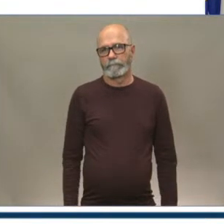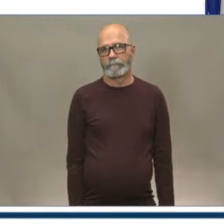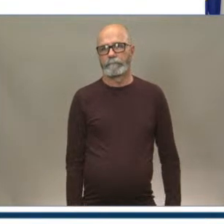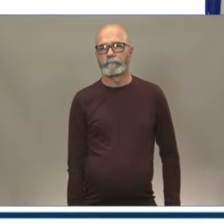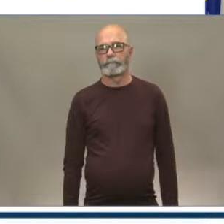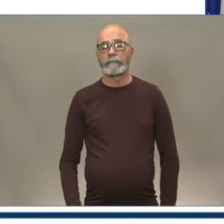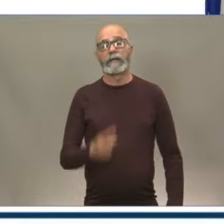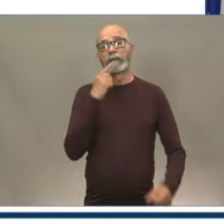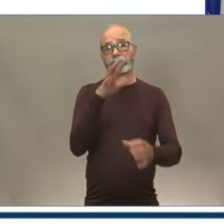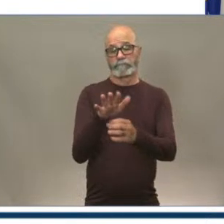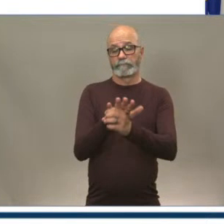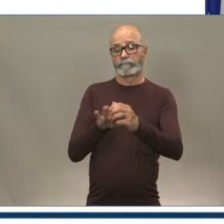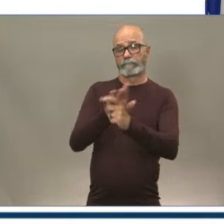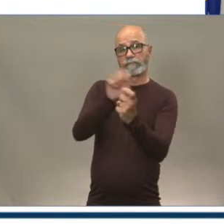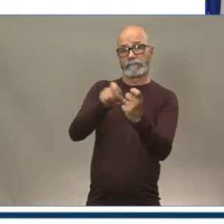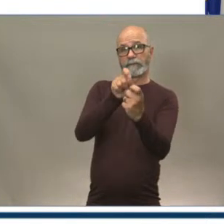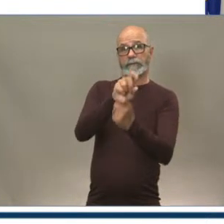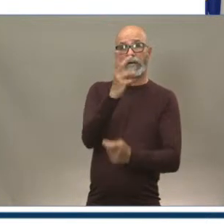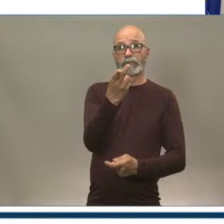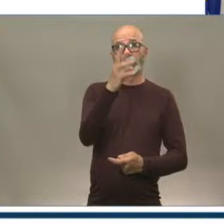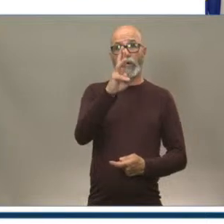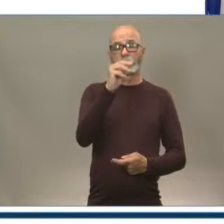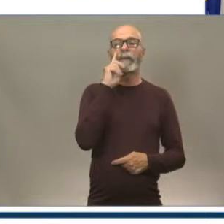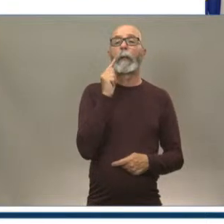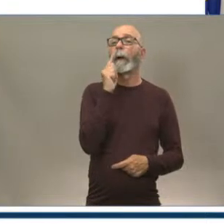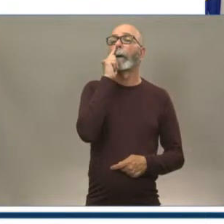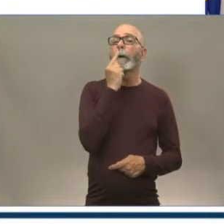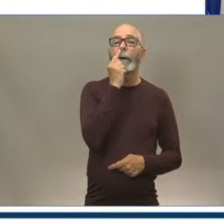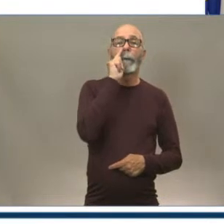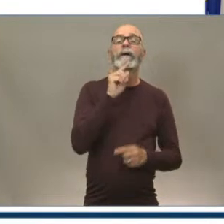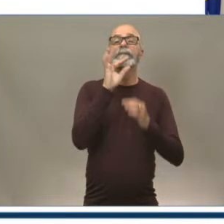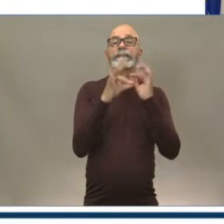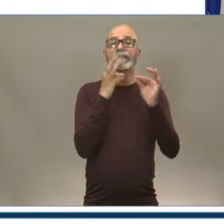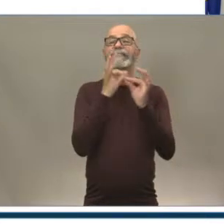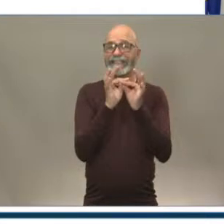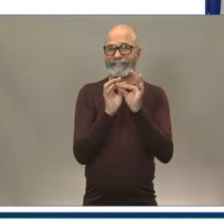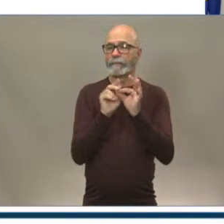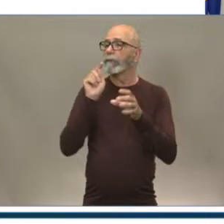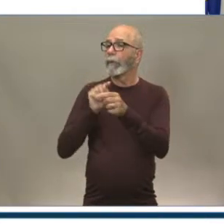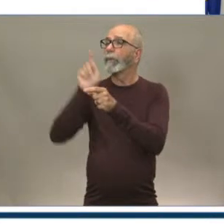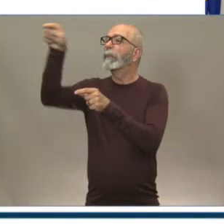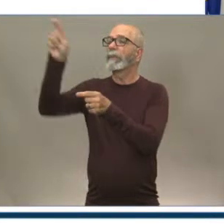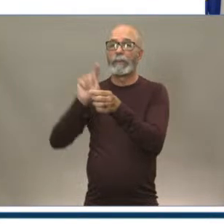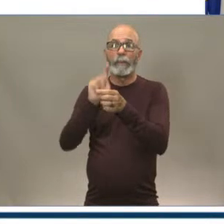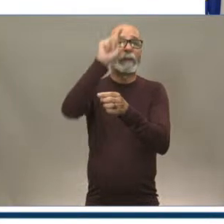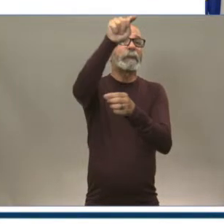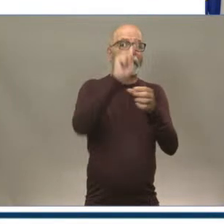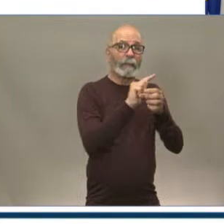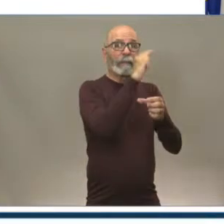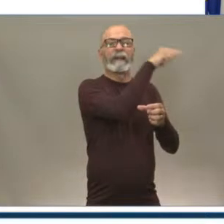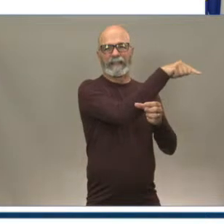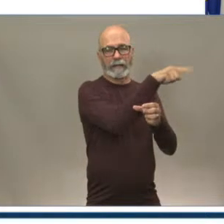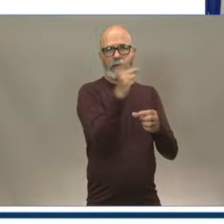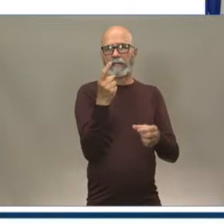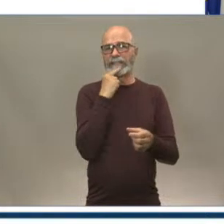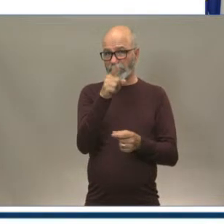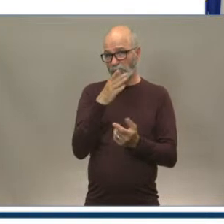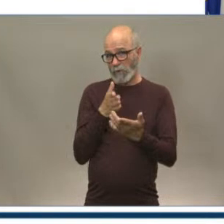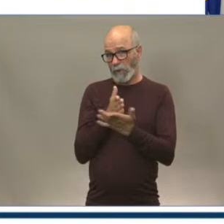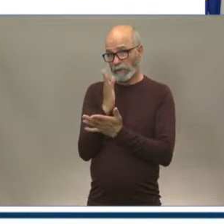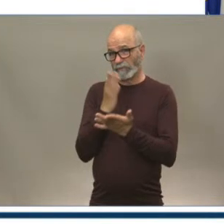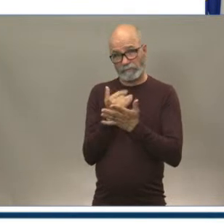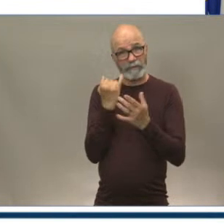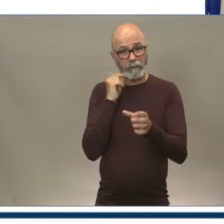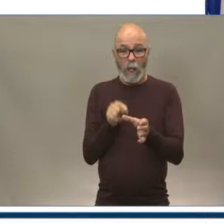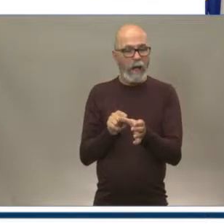to the next city or to the next town and book an appointment there if they needed to. That would be okay. Is that still your